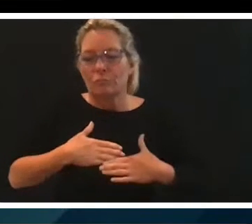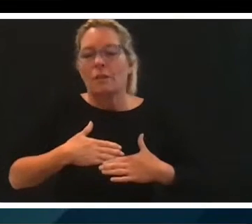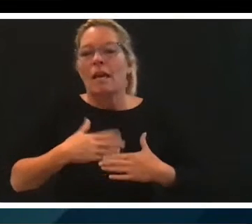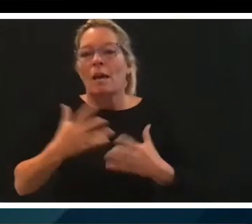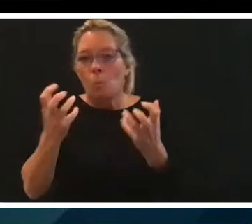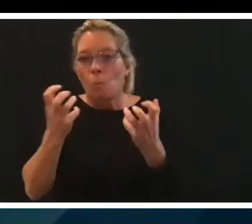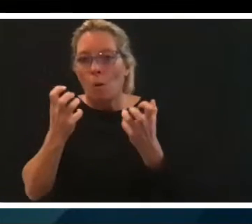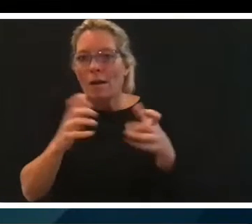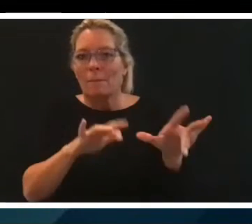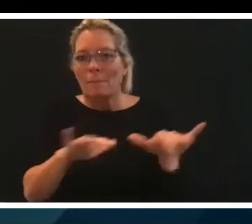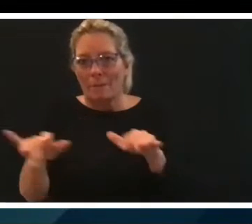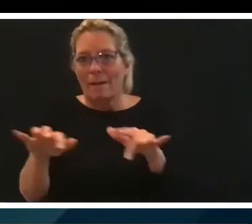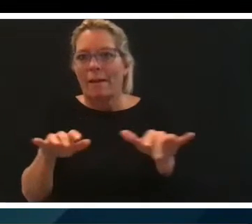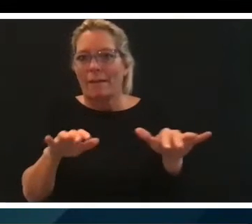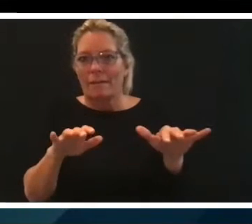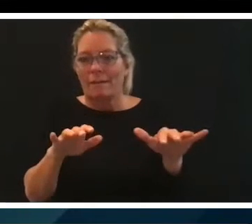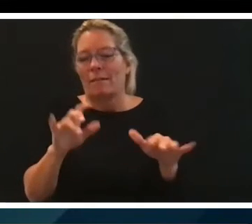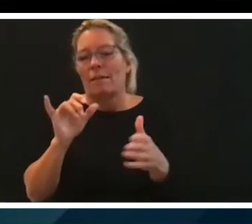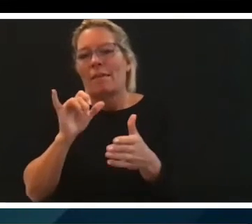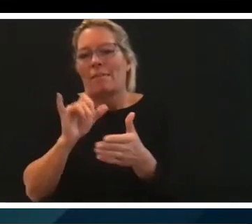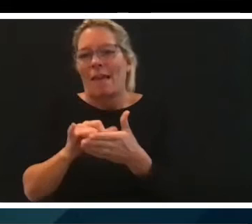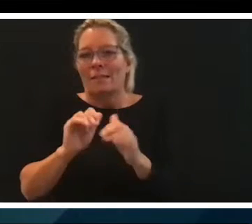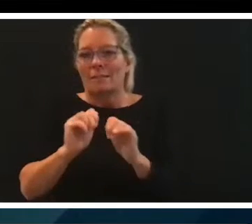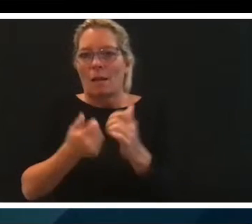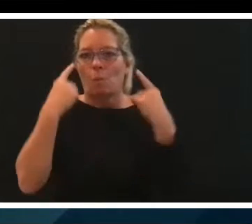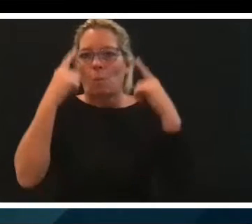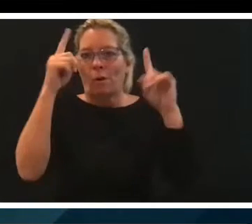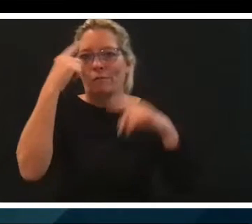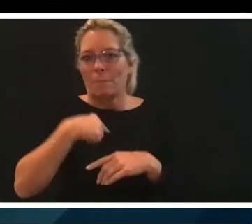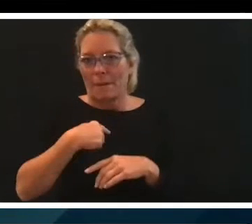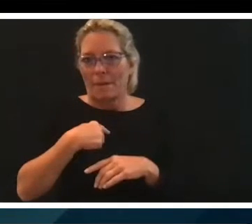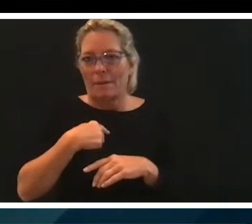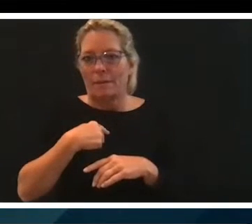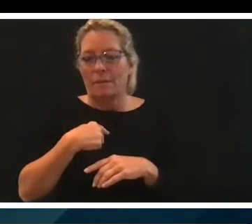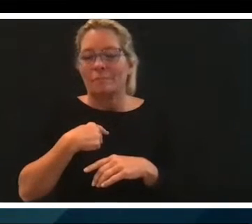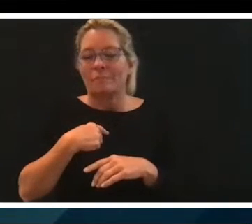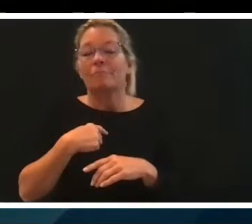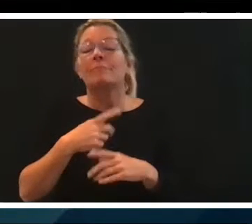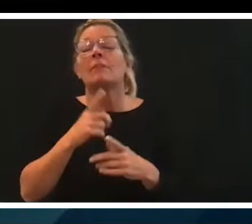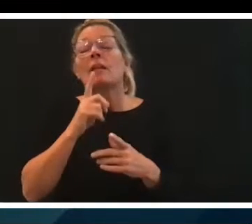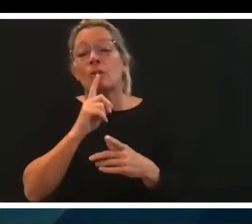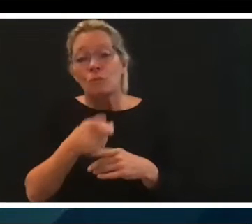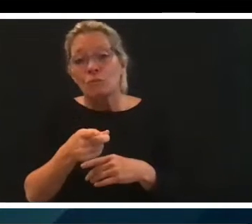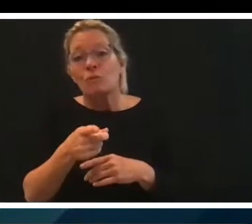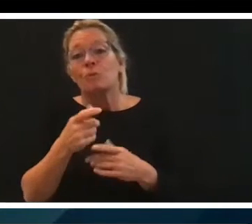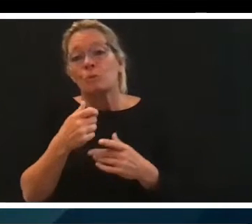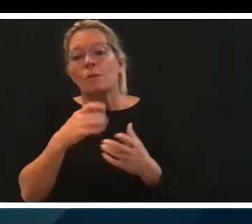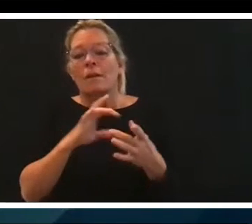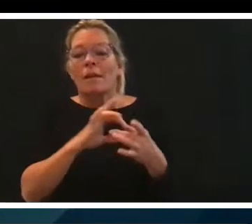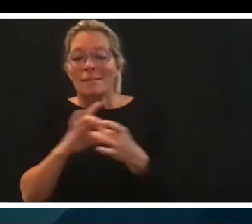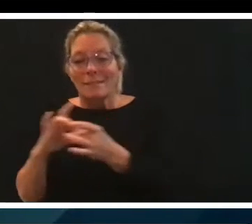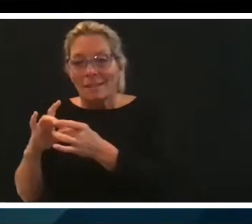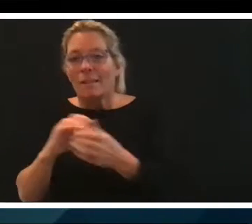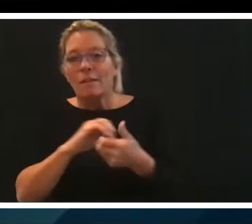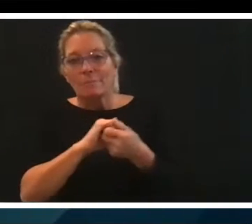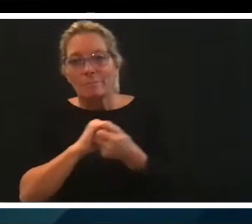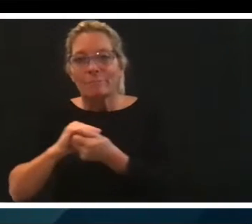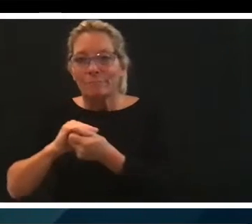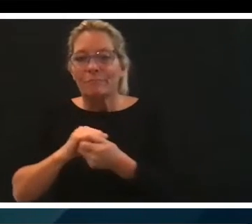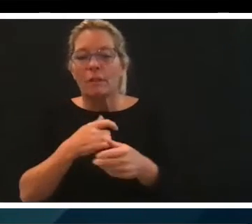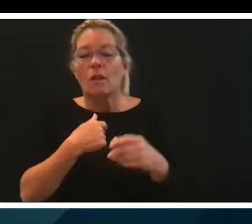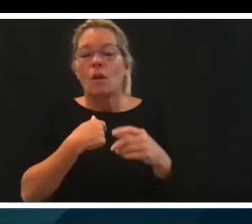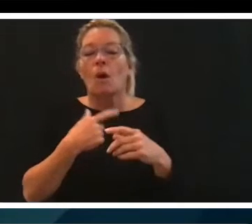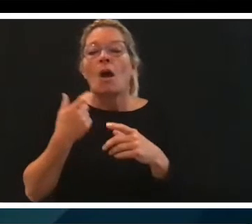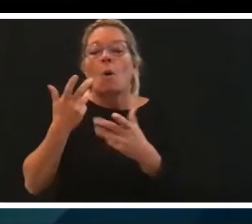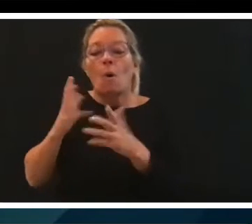they do work together because when it was time to play the stuff I wanted to hear, and wanted to be able to play, I already